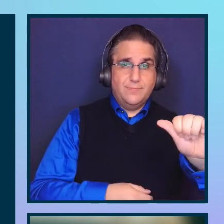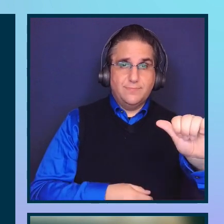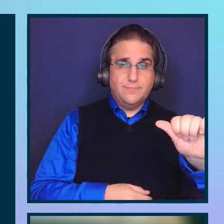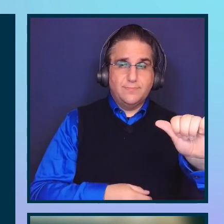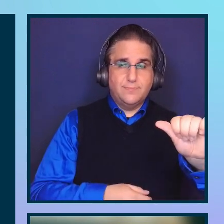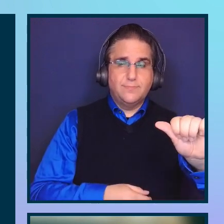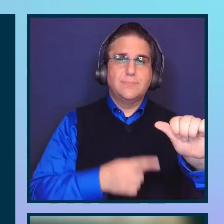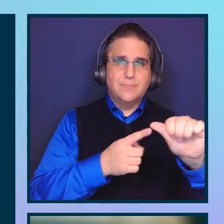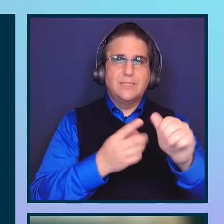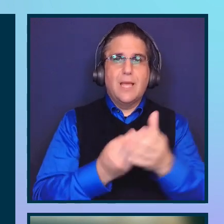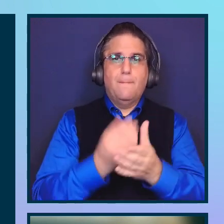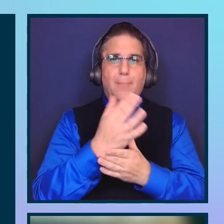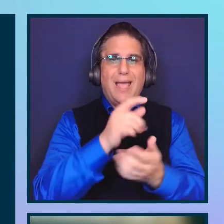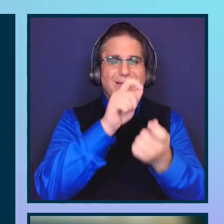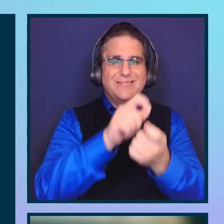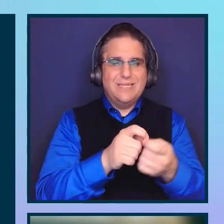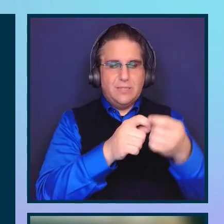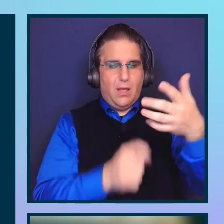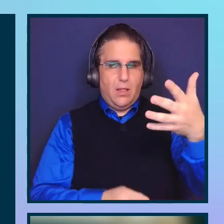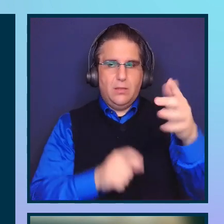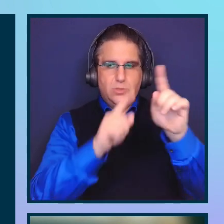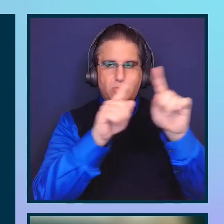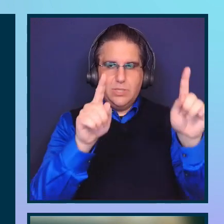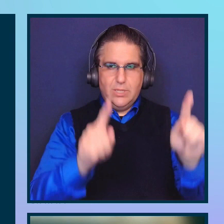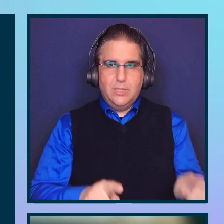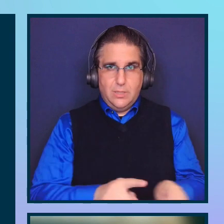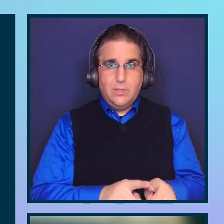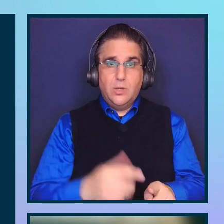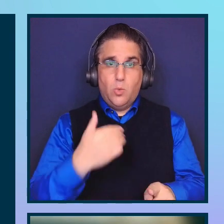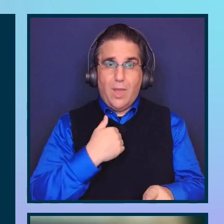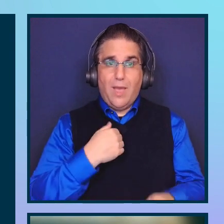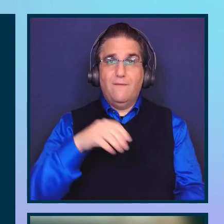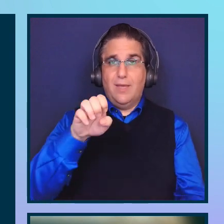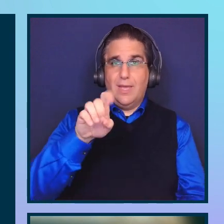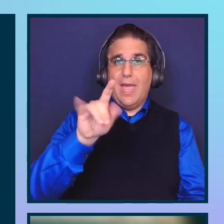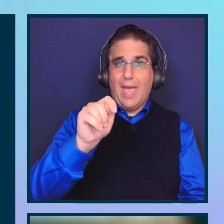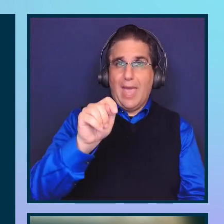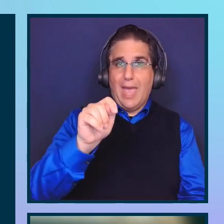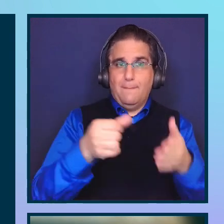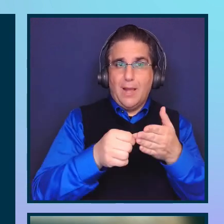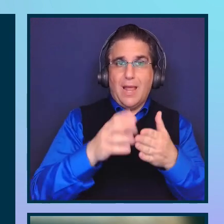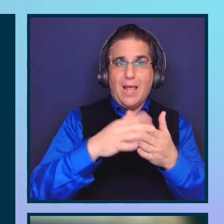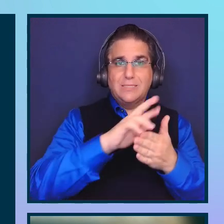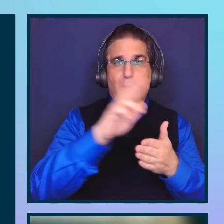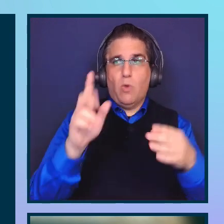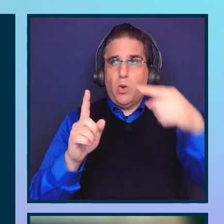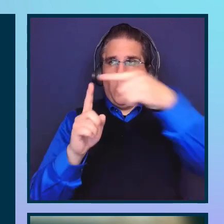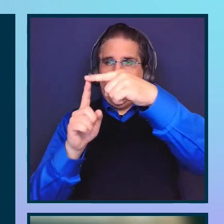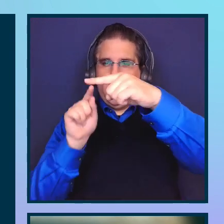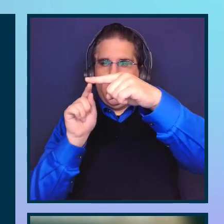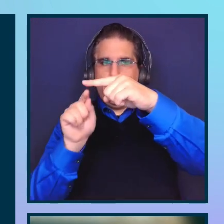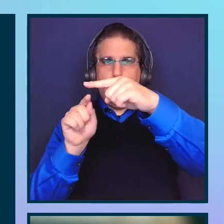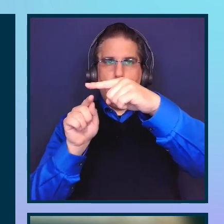a plant detail screen where we have an edit button, the top right corner of the screen in the nav